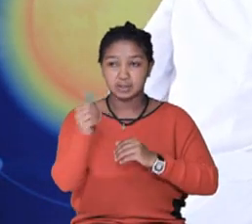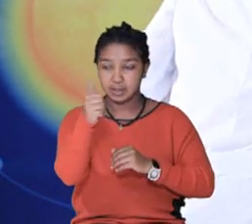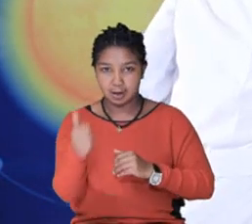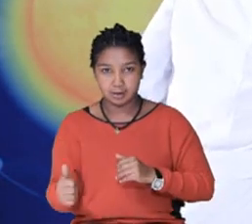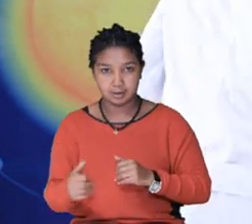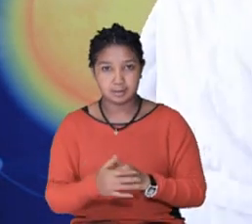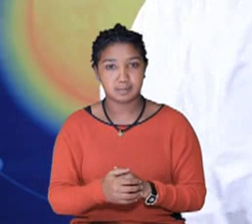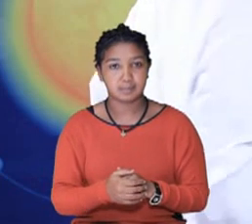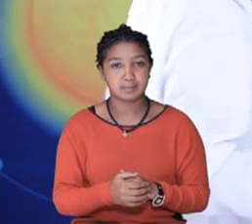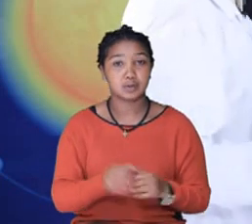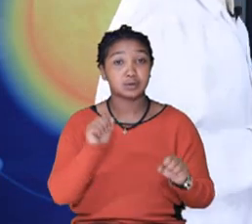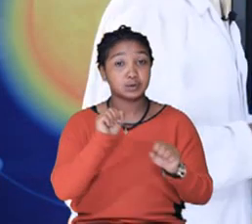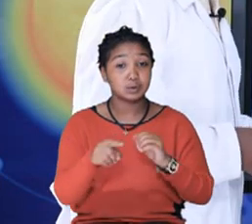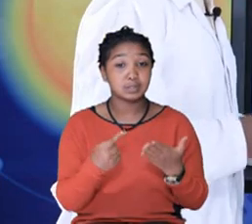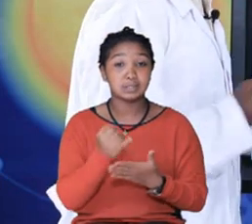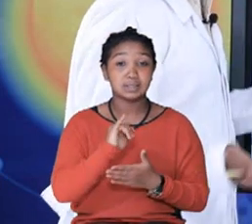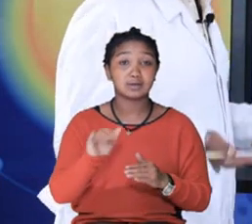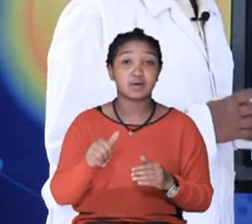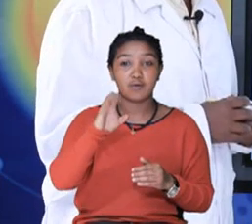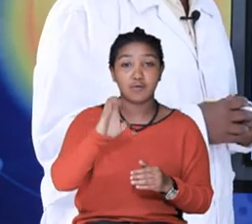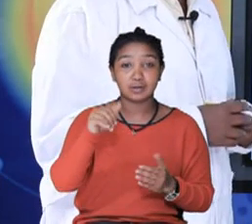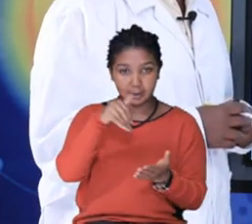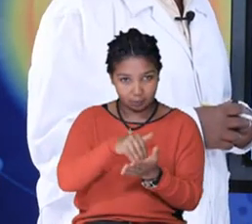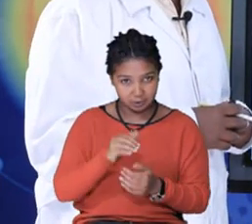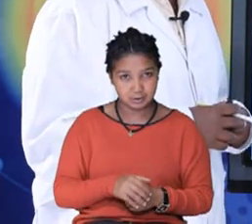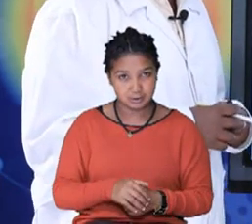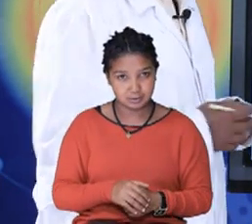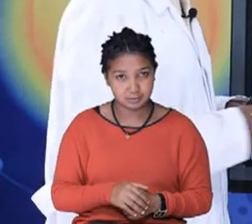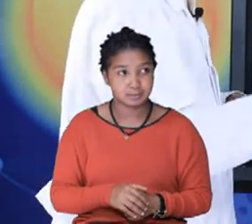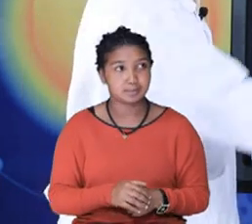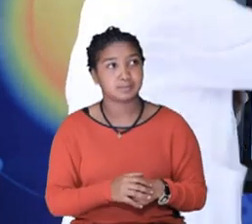10. So Z is 40,000.